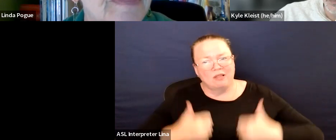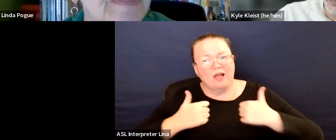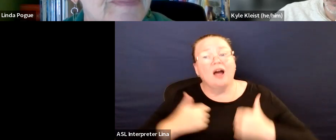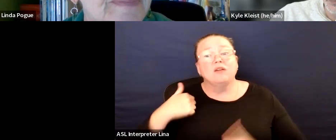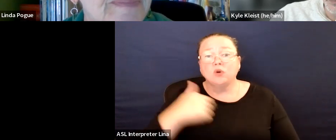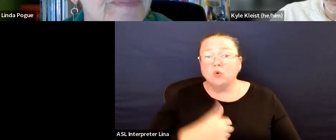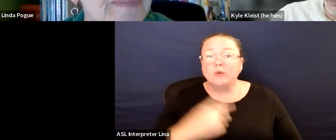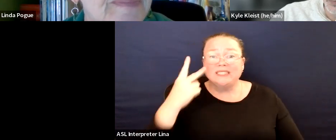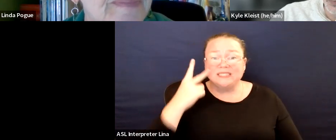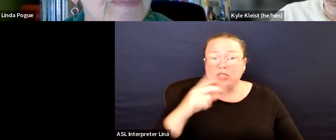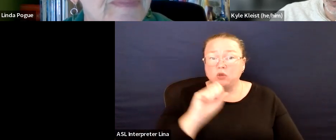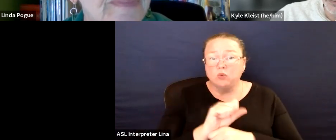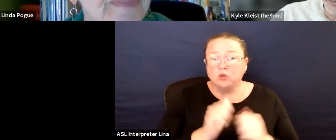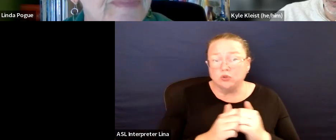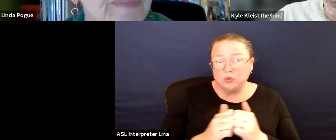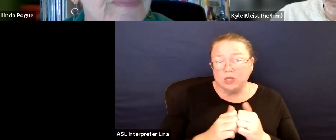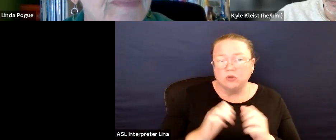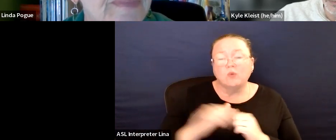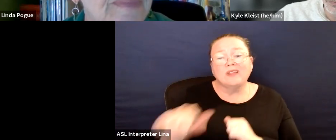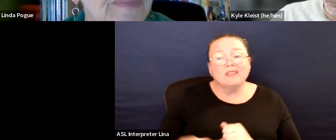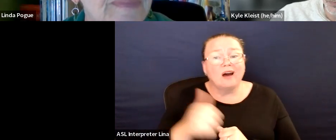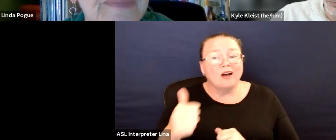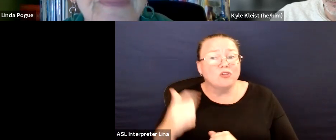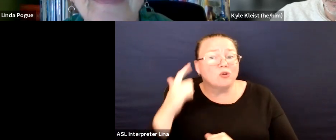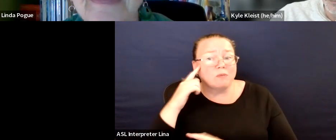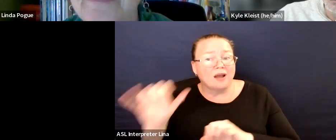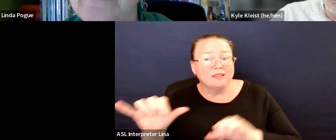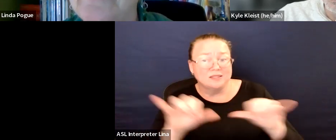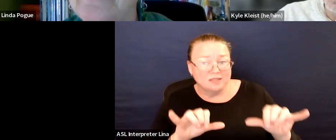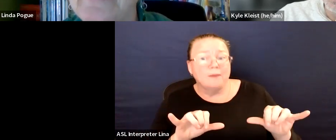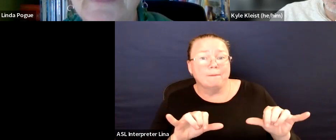what's working together with others like-minded.